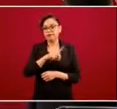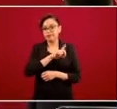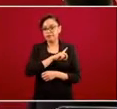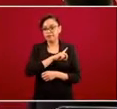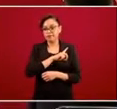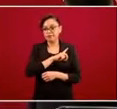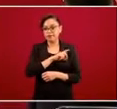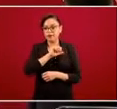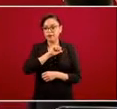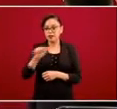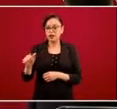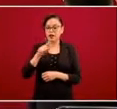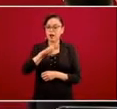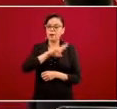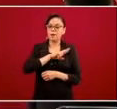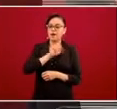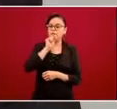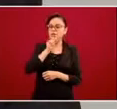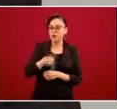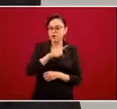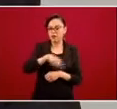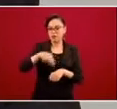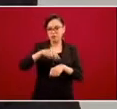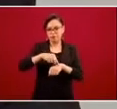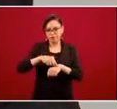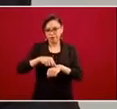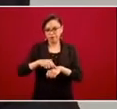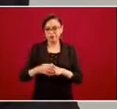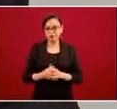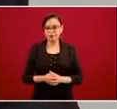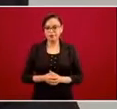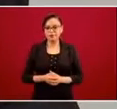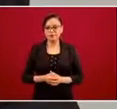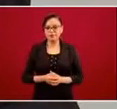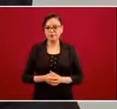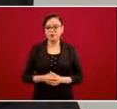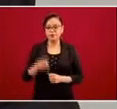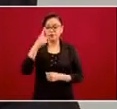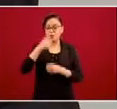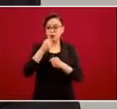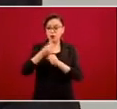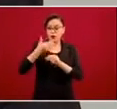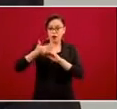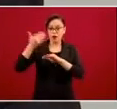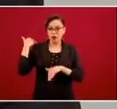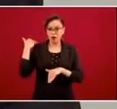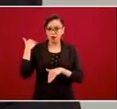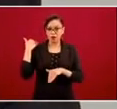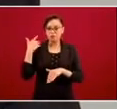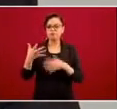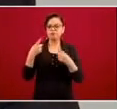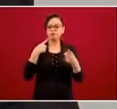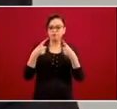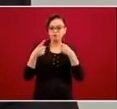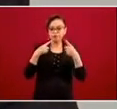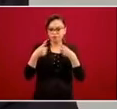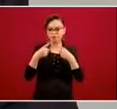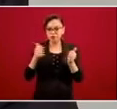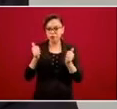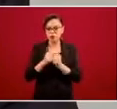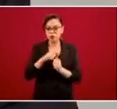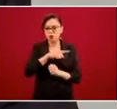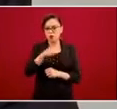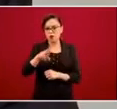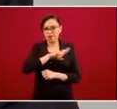because as you know, the General Health Council is not sectorized. So we are working in close collaboration with